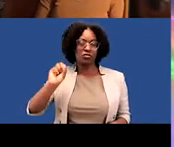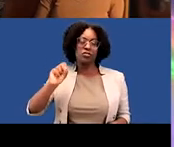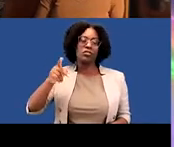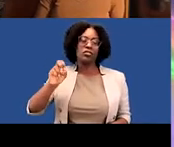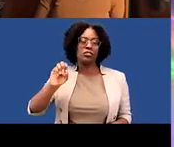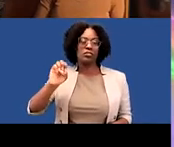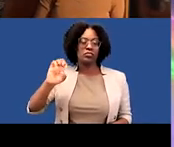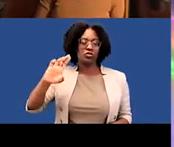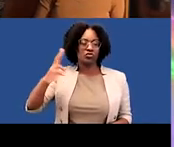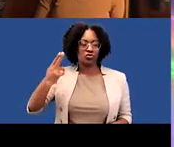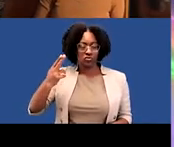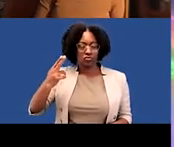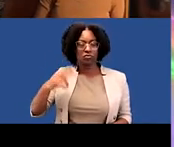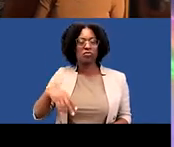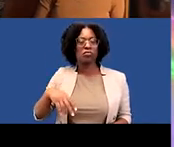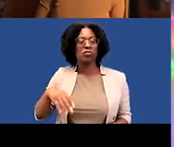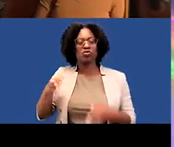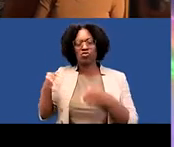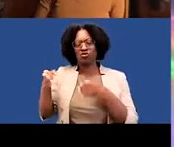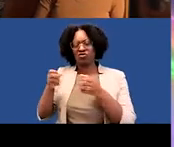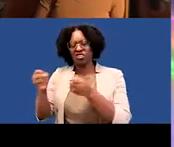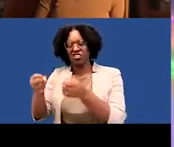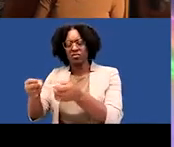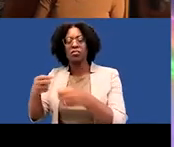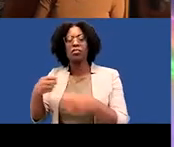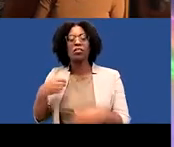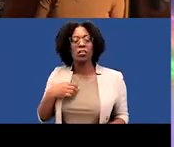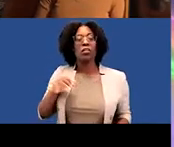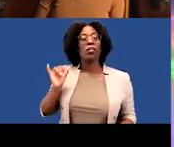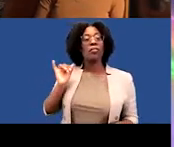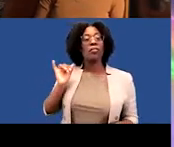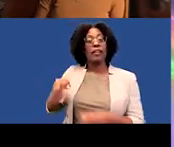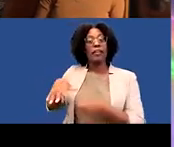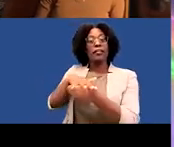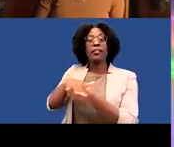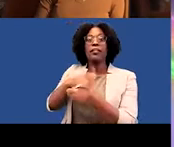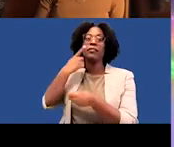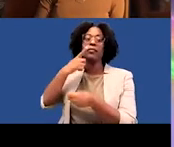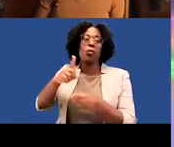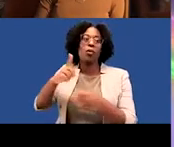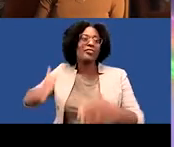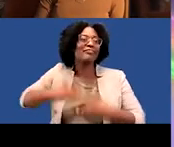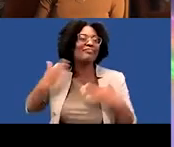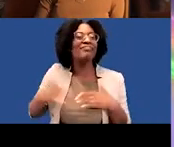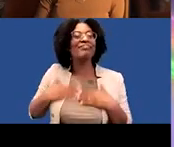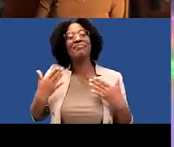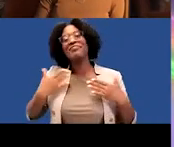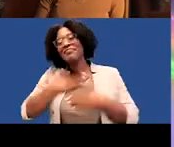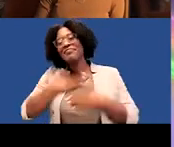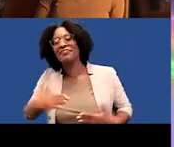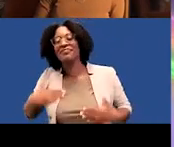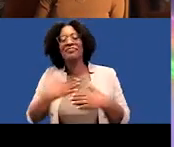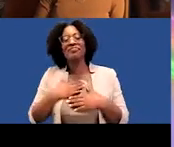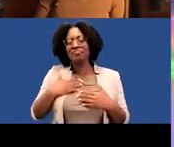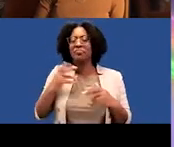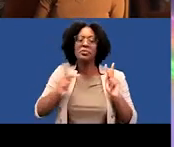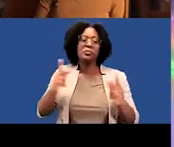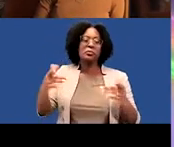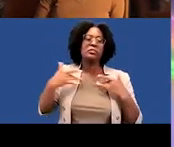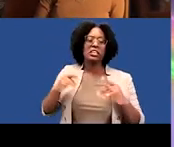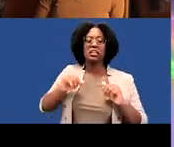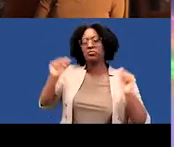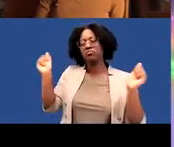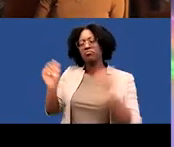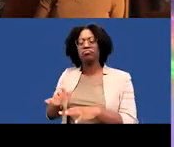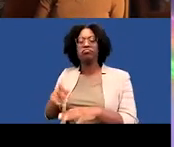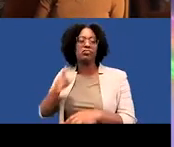pleasure. And Reese is a site that I have been visiting over many, many years